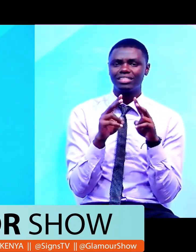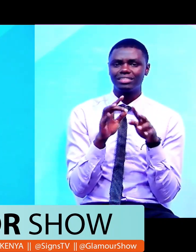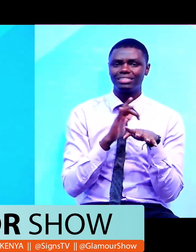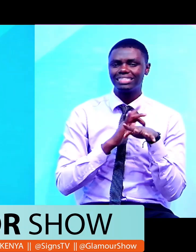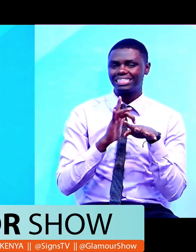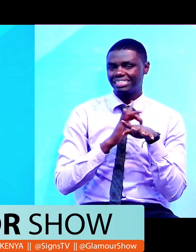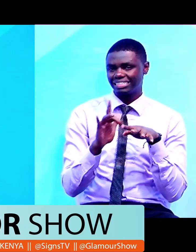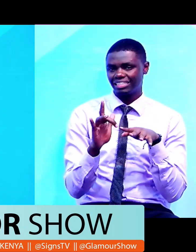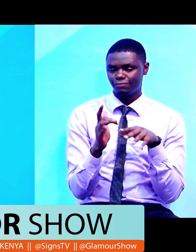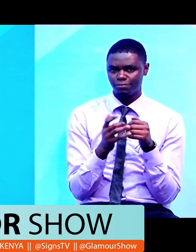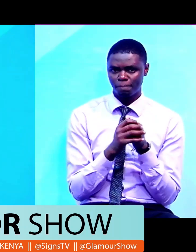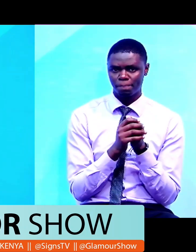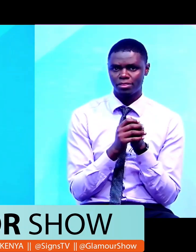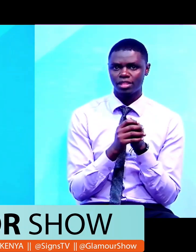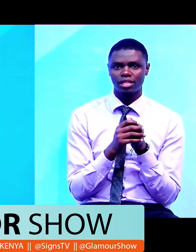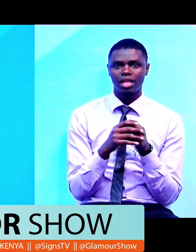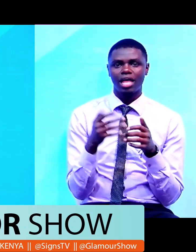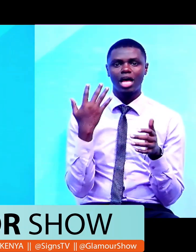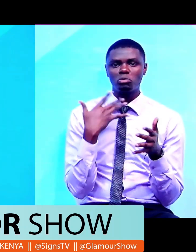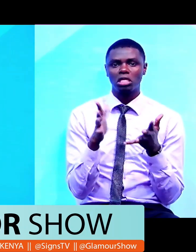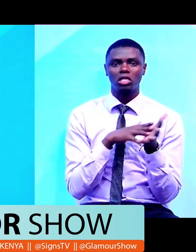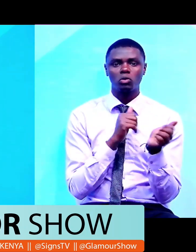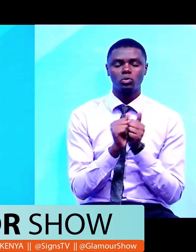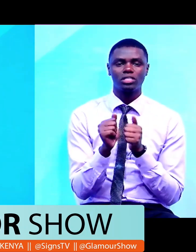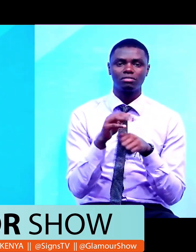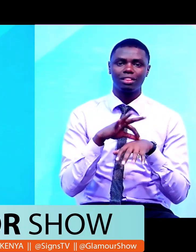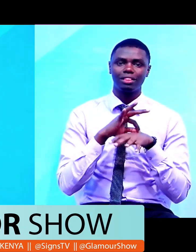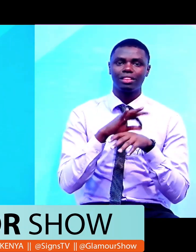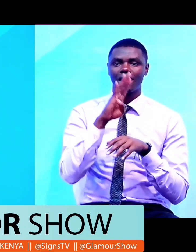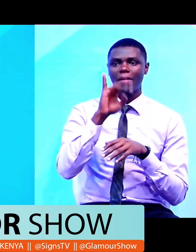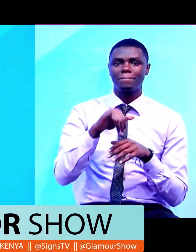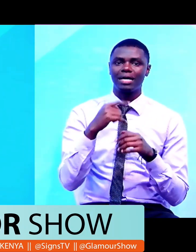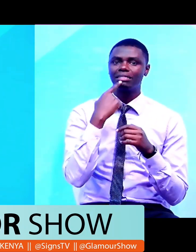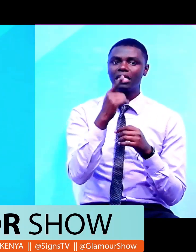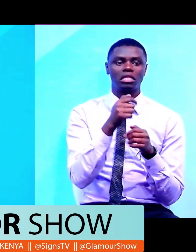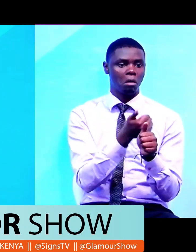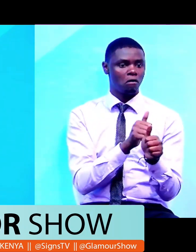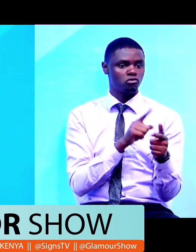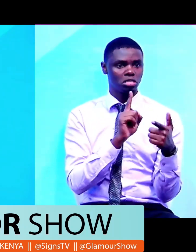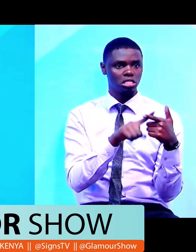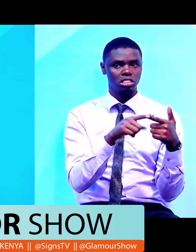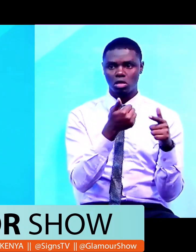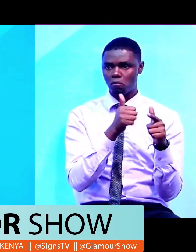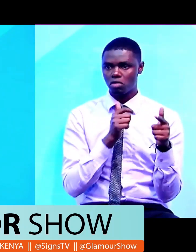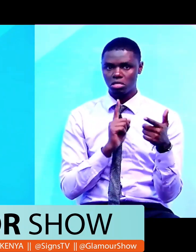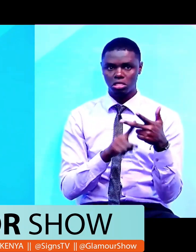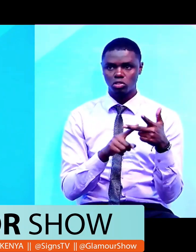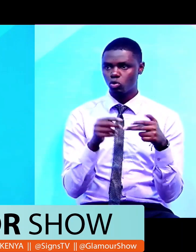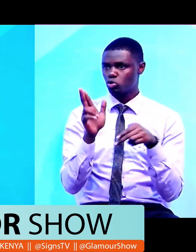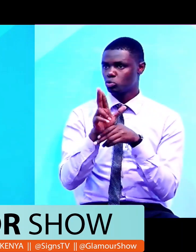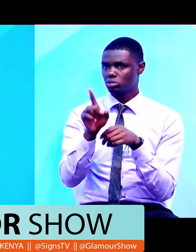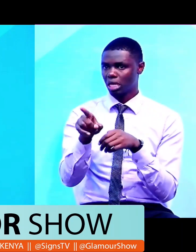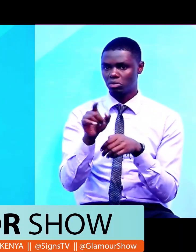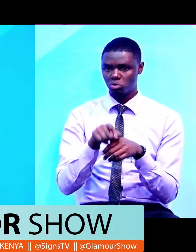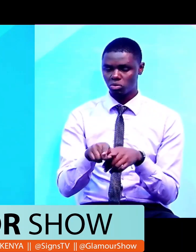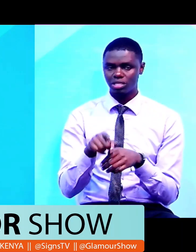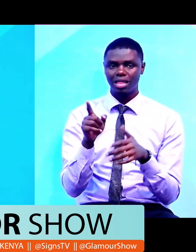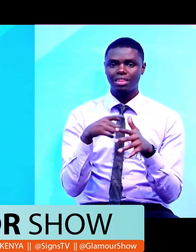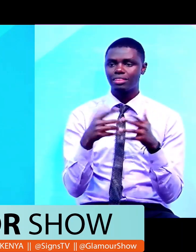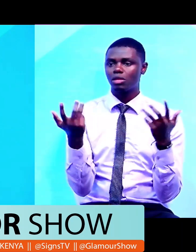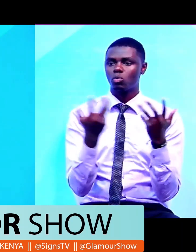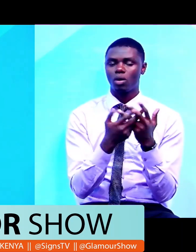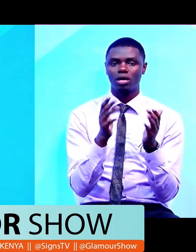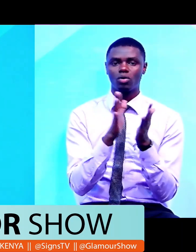and you don't want to damage someone's skin by telling them avoid this or use this, and yet they might not work